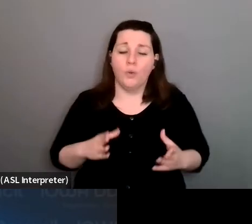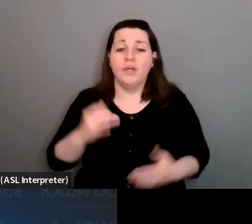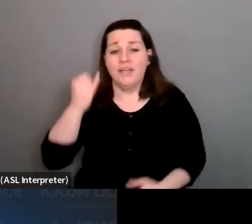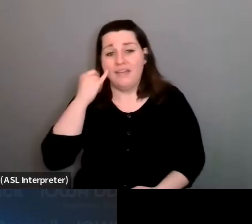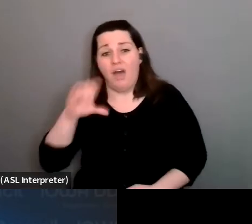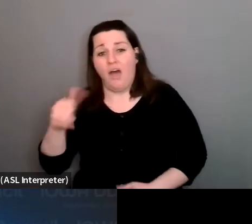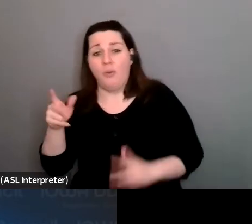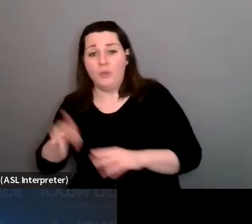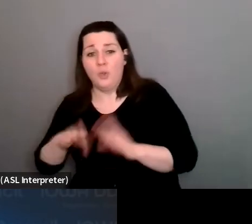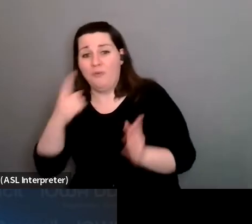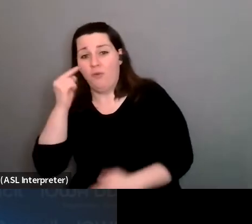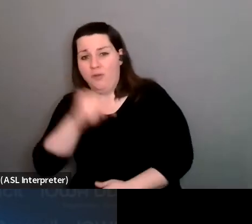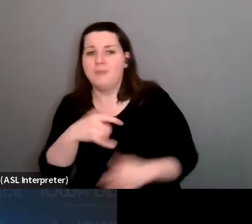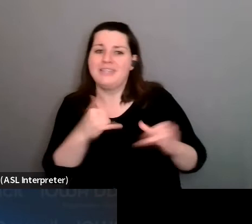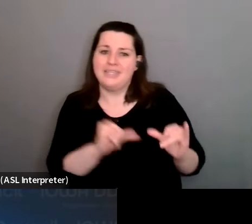their behalf.